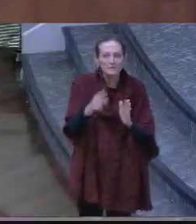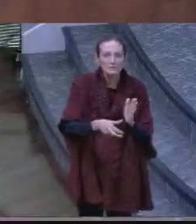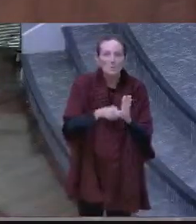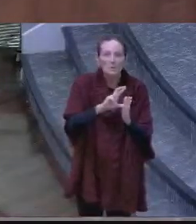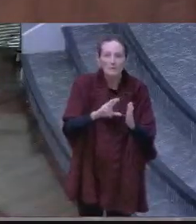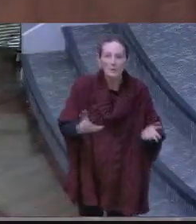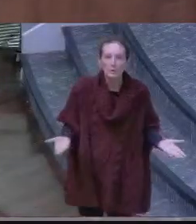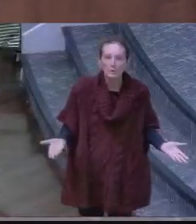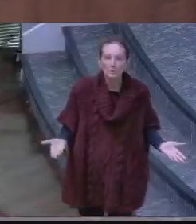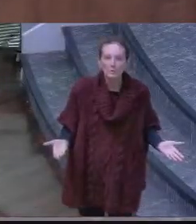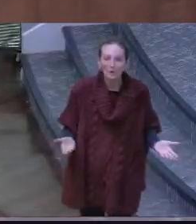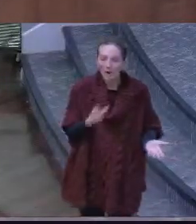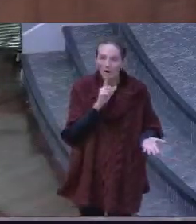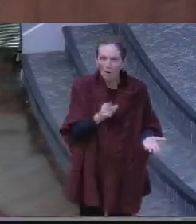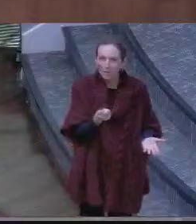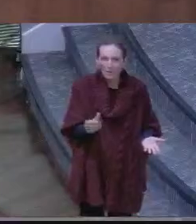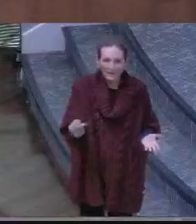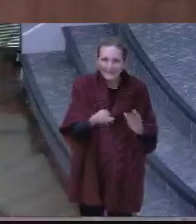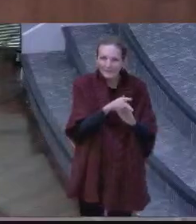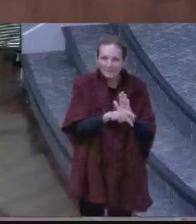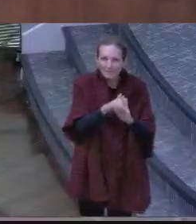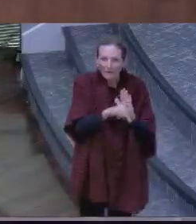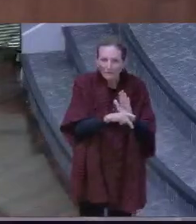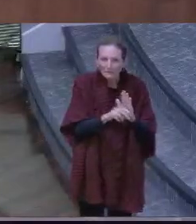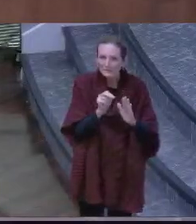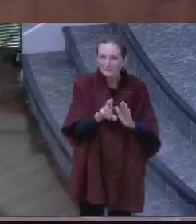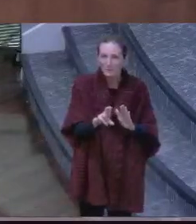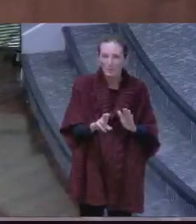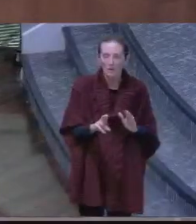there any policies or